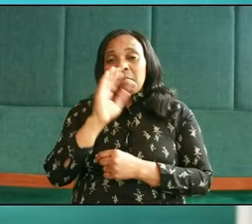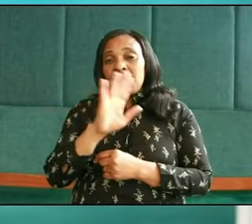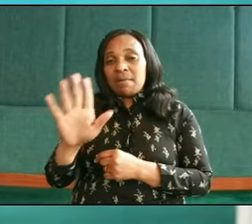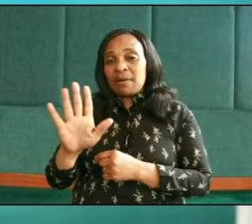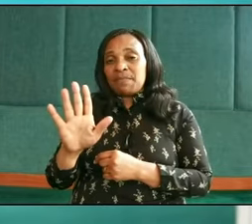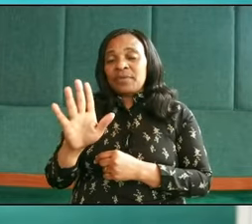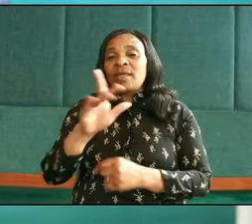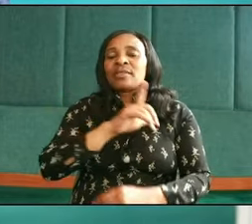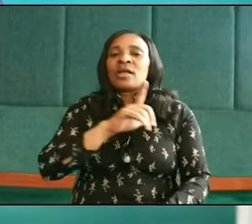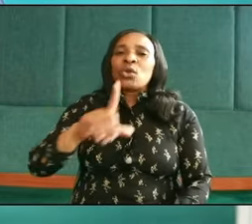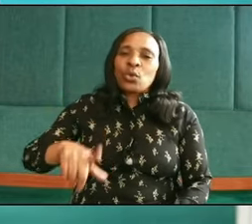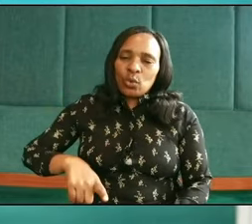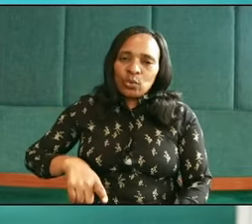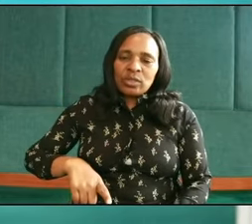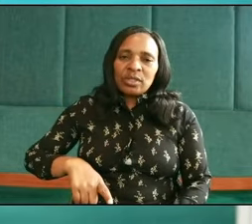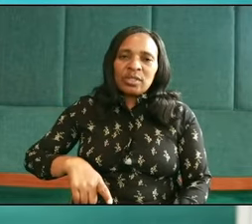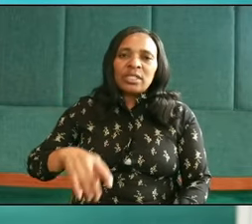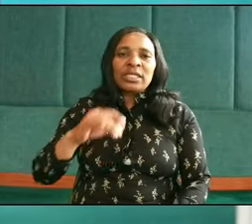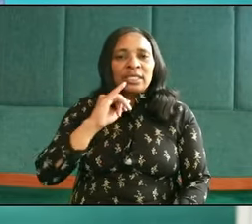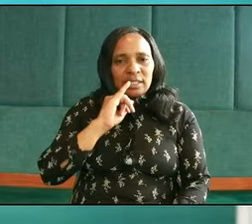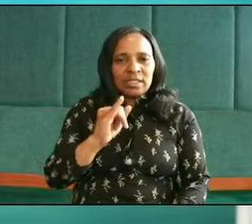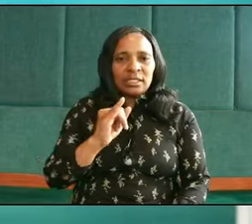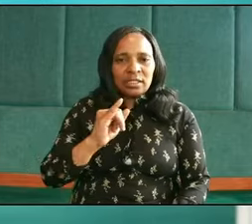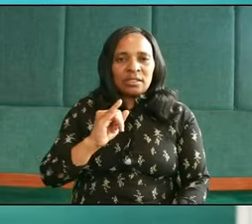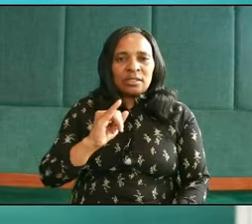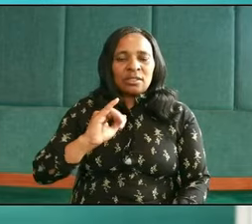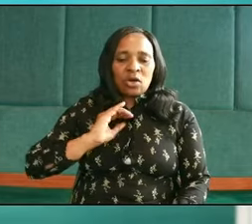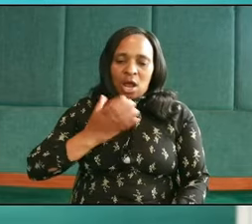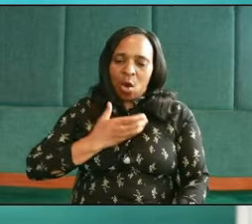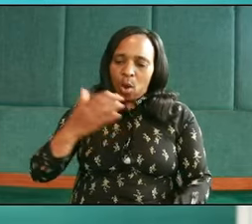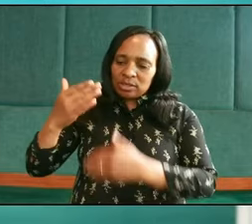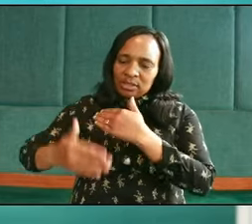Lord is on our side.